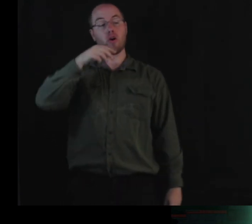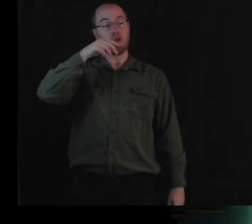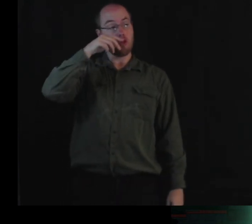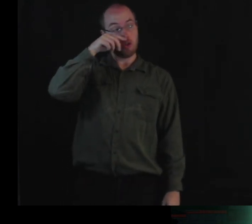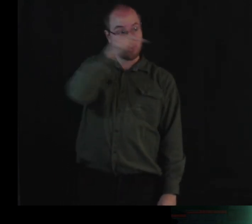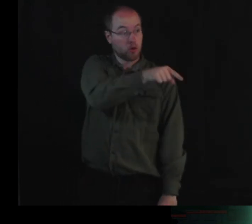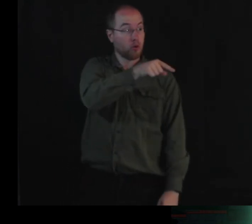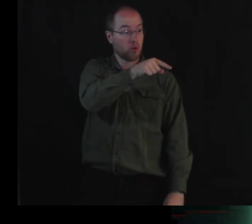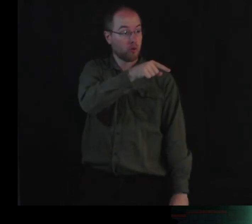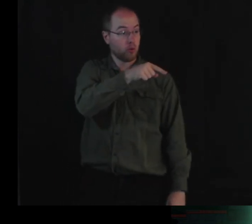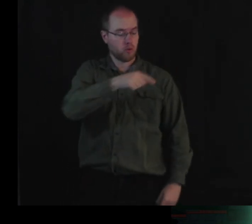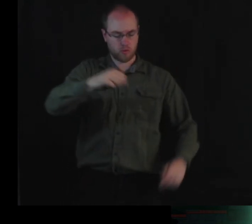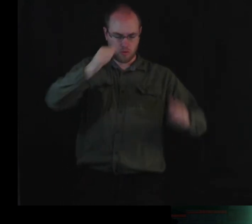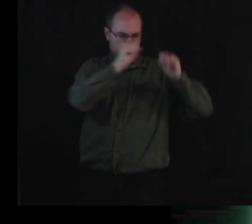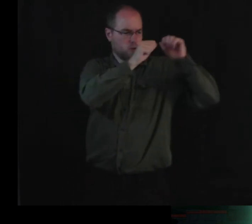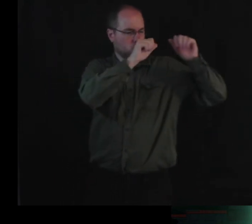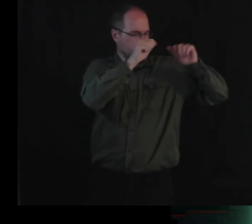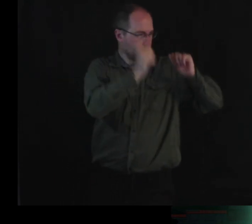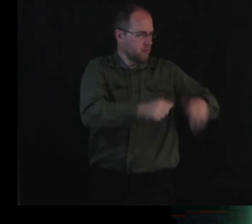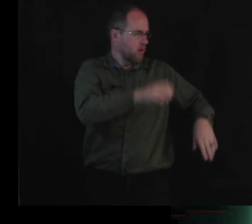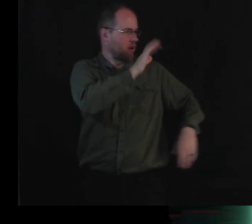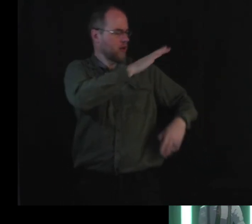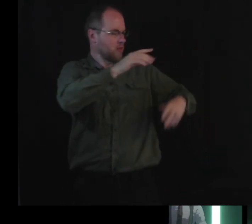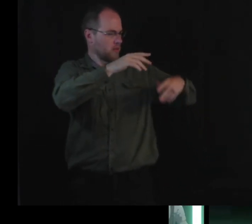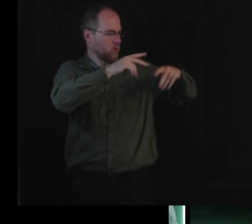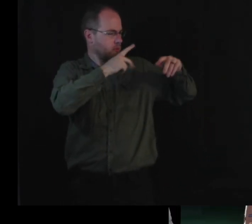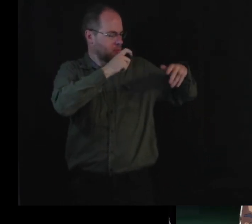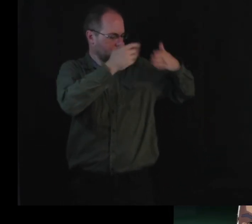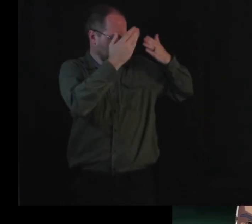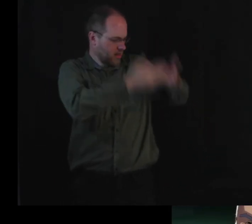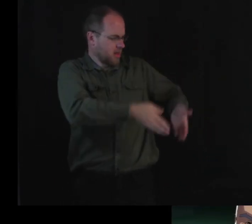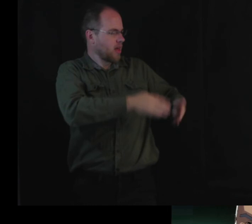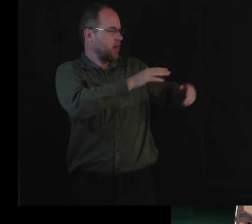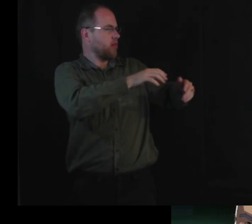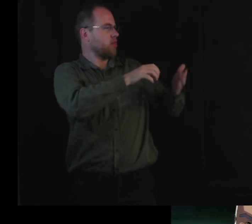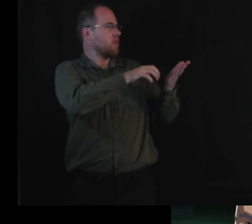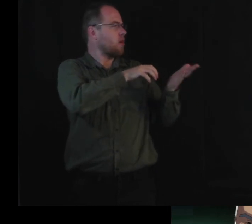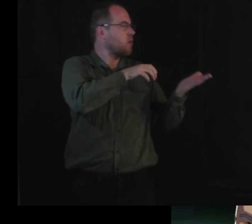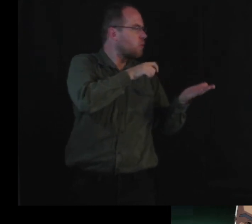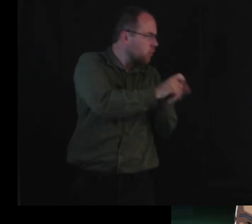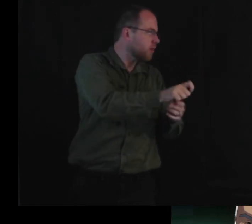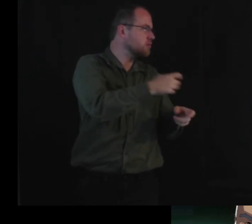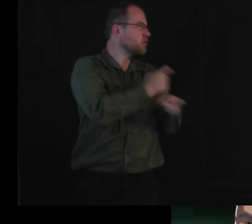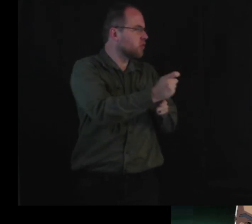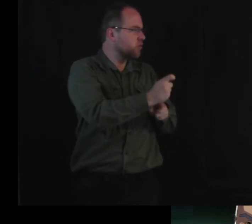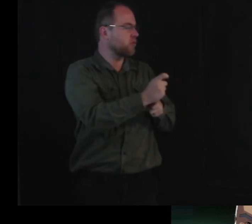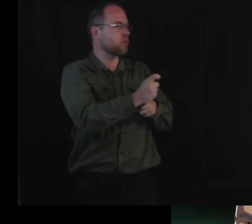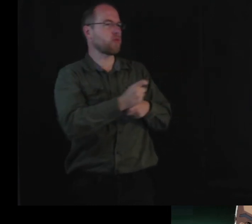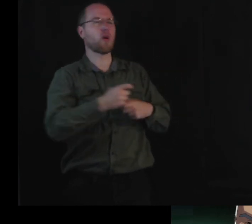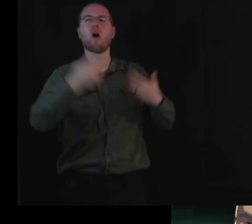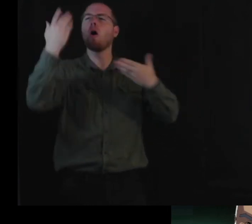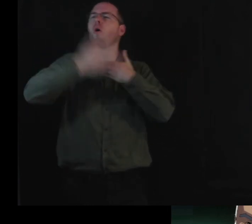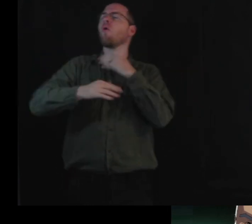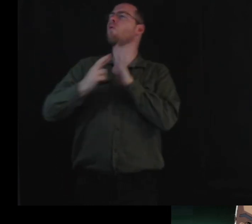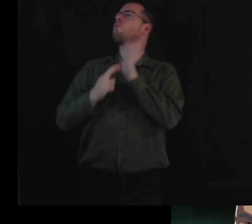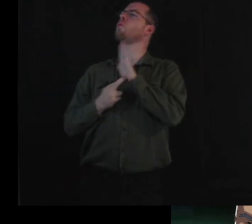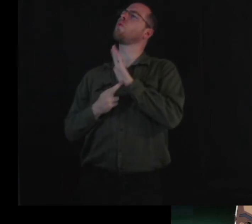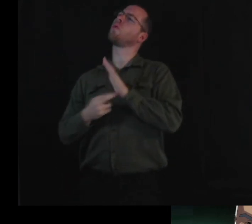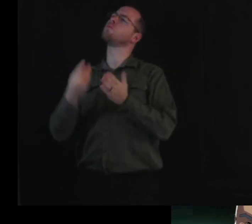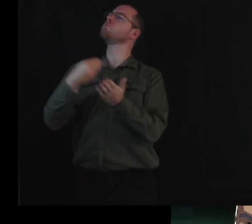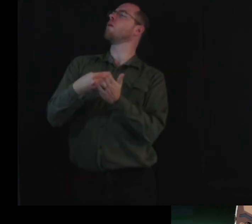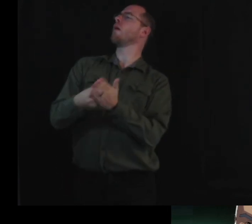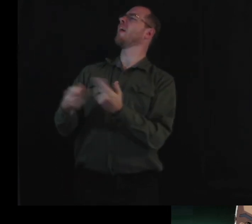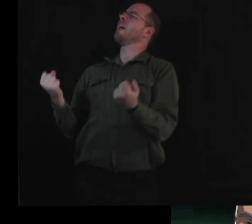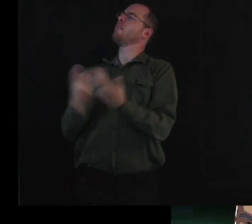their hypocrisy. They cover themselves in rules and coins and bullshit, and they think